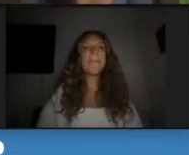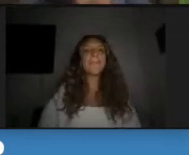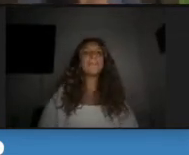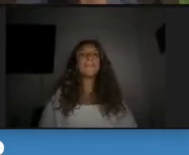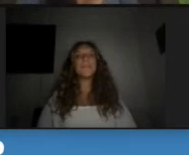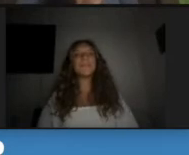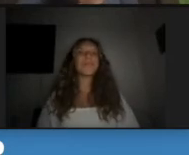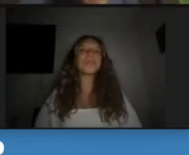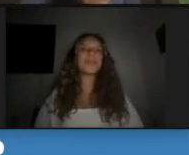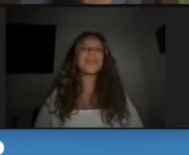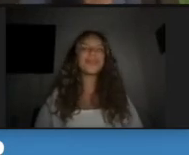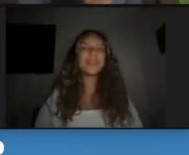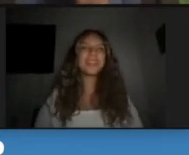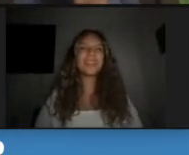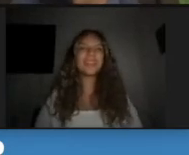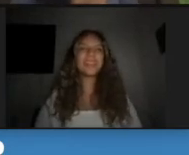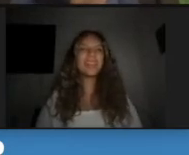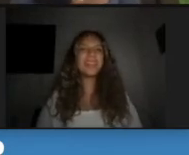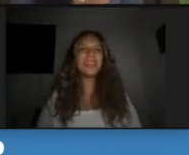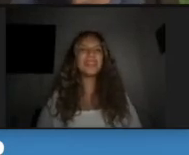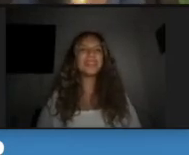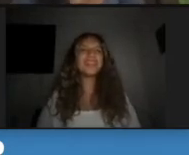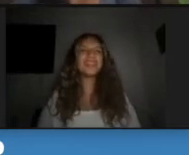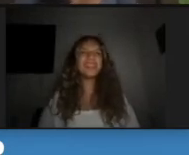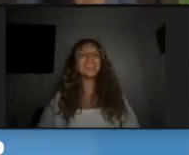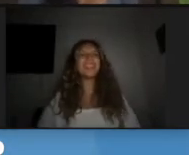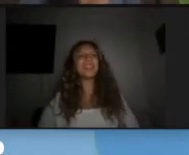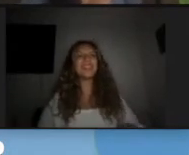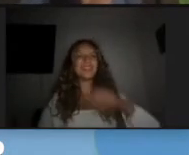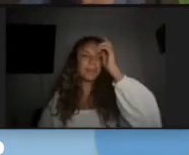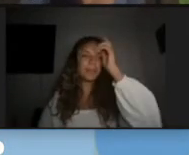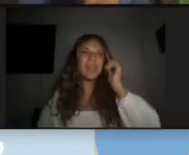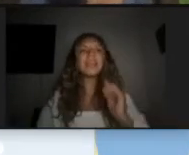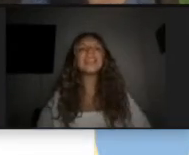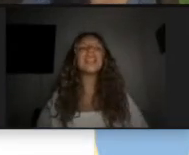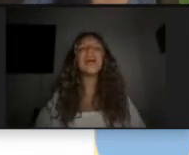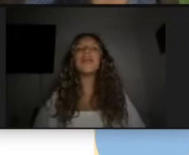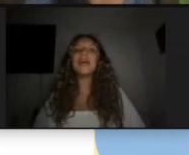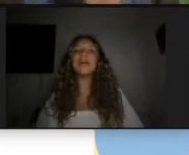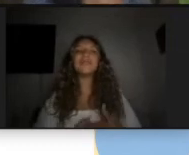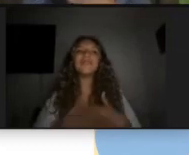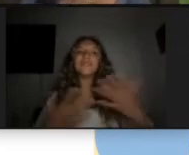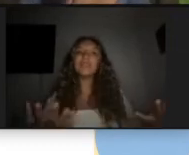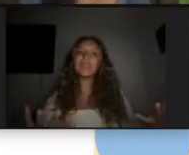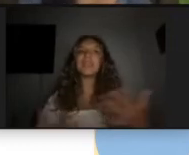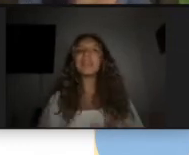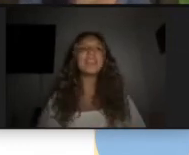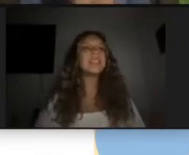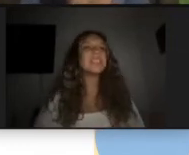just kidding take it away ashley thank you tuti so now um